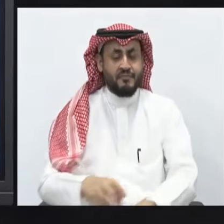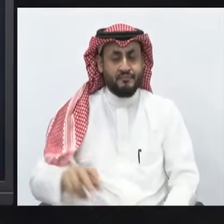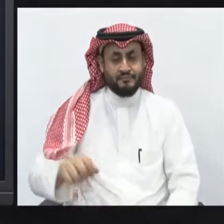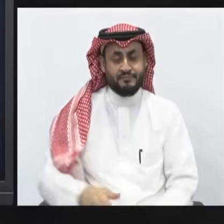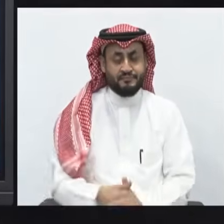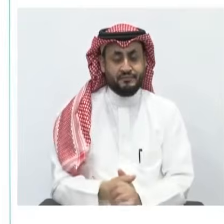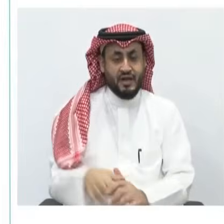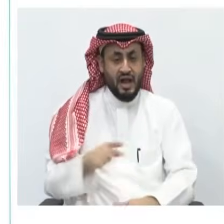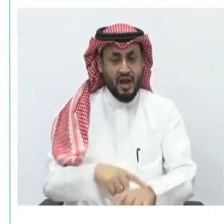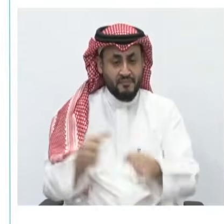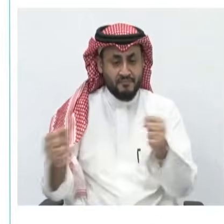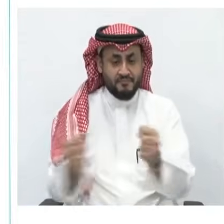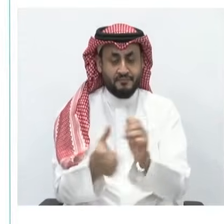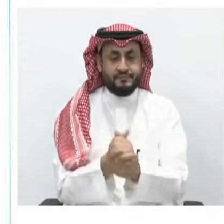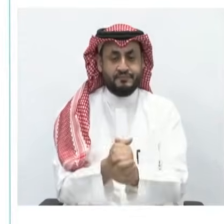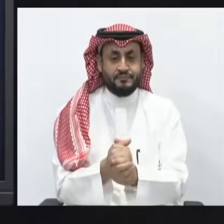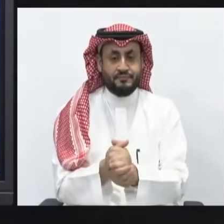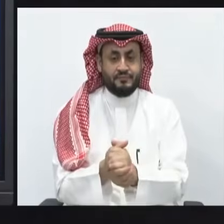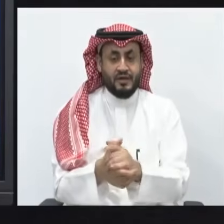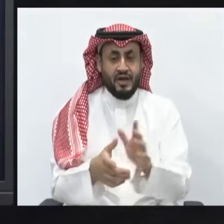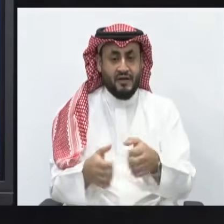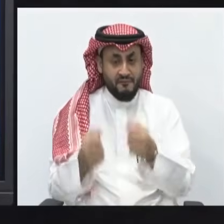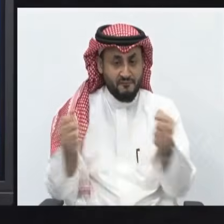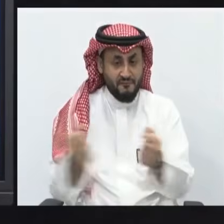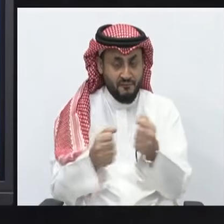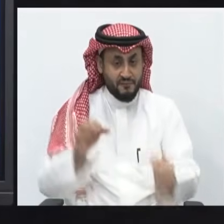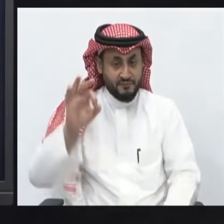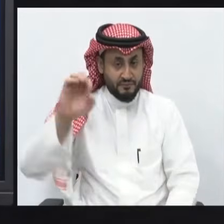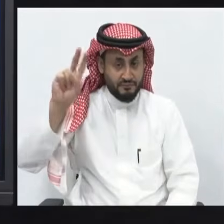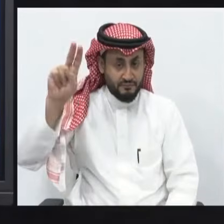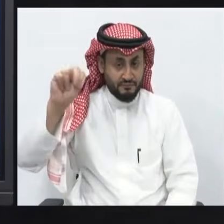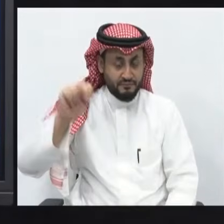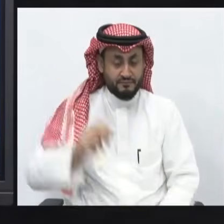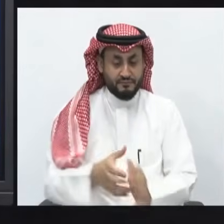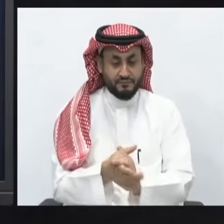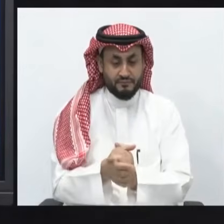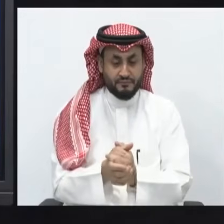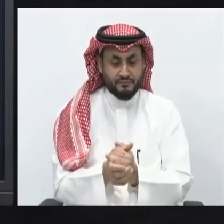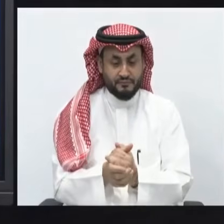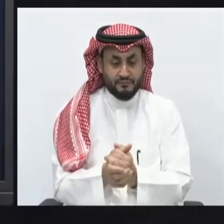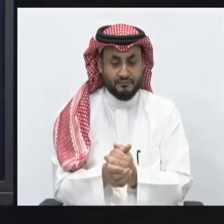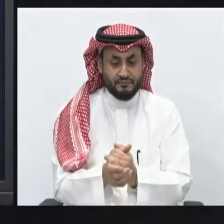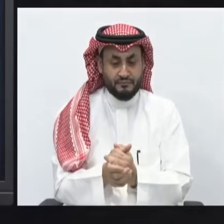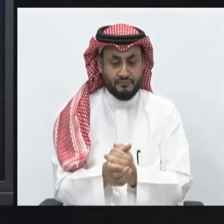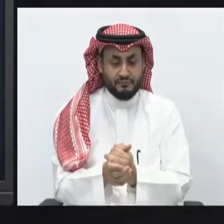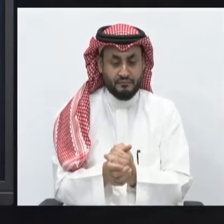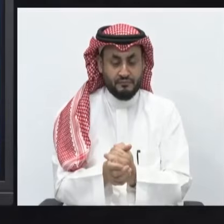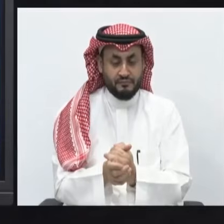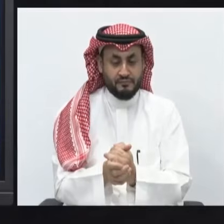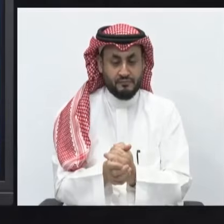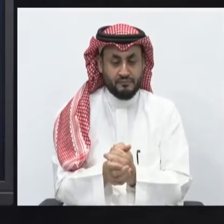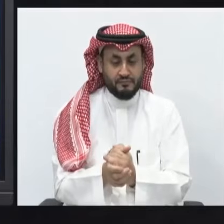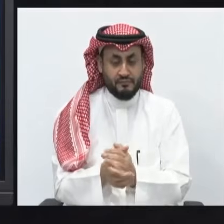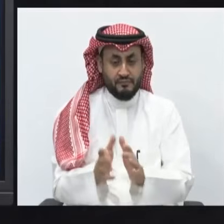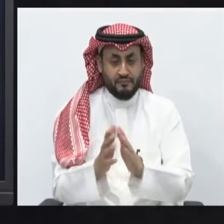time. Excellent. What about fun? Yes, like playing, like happy. Okay, so these are fun time. Okay, on